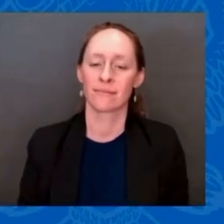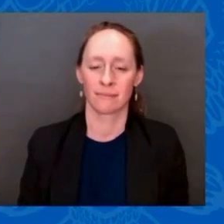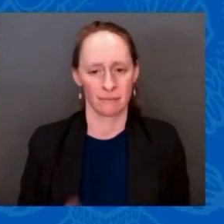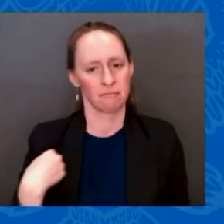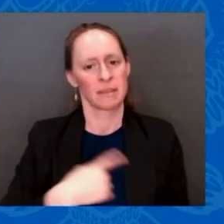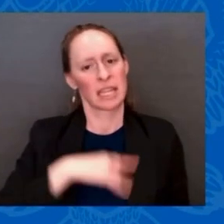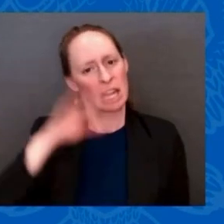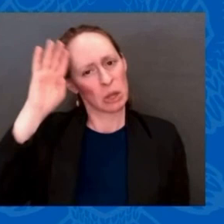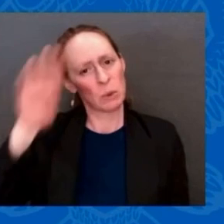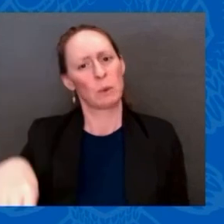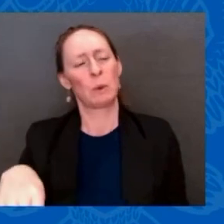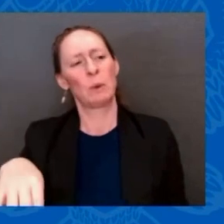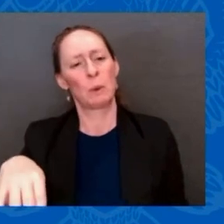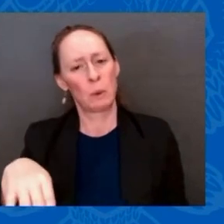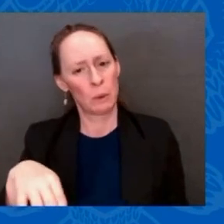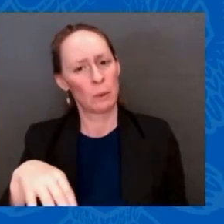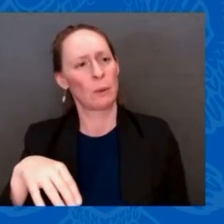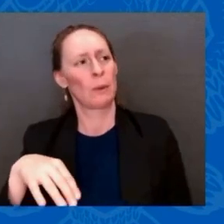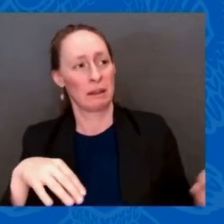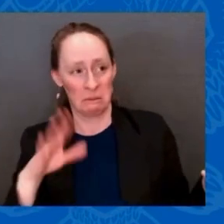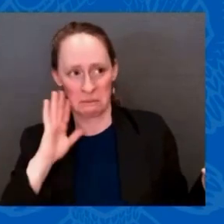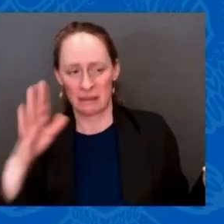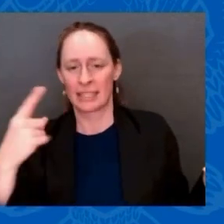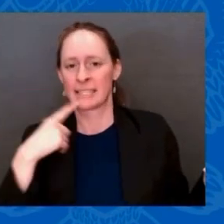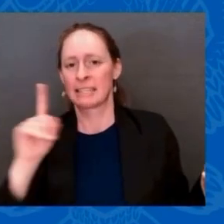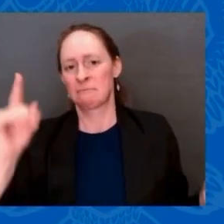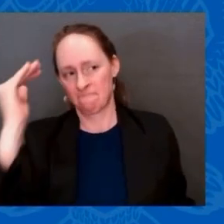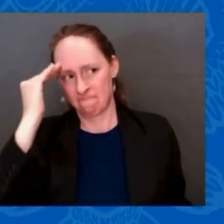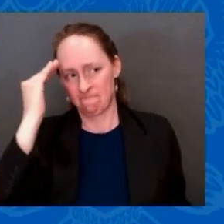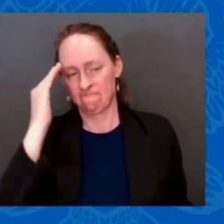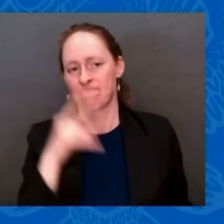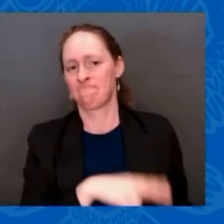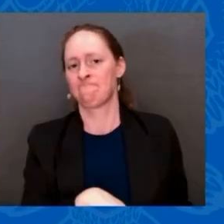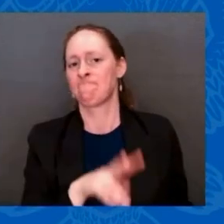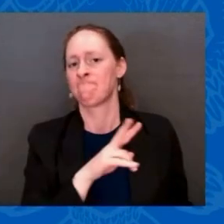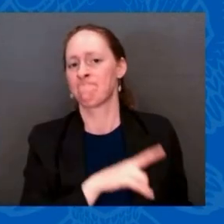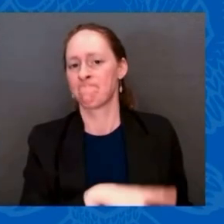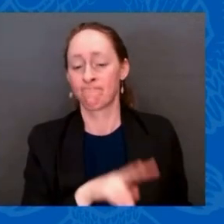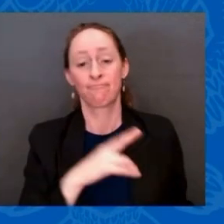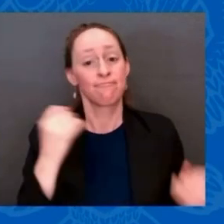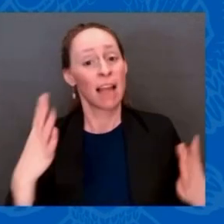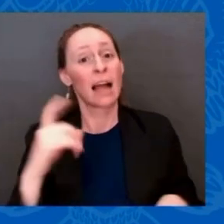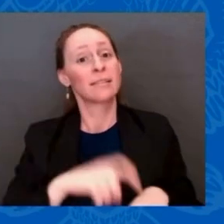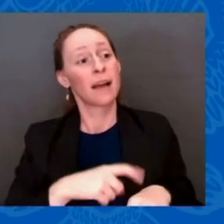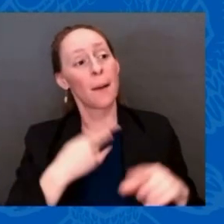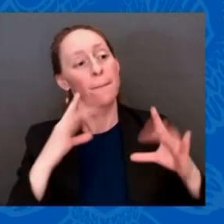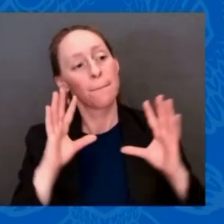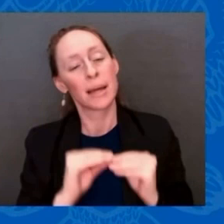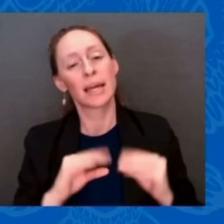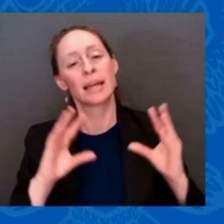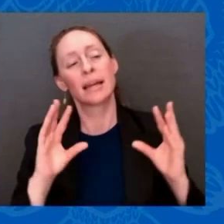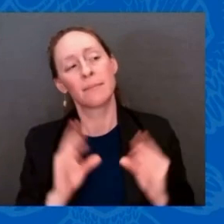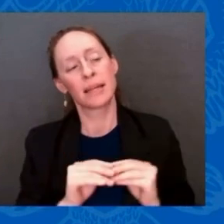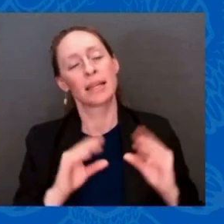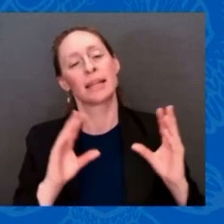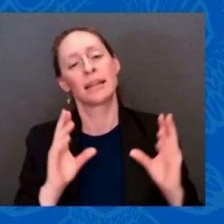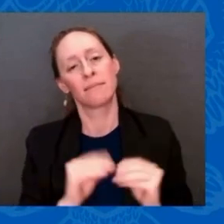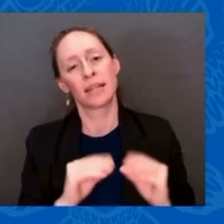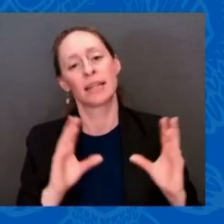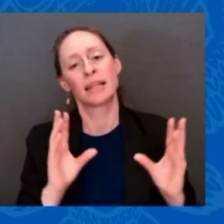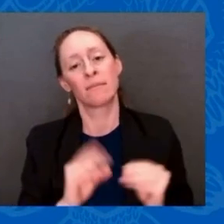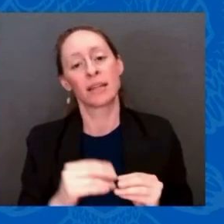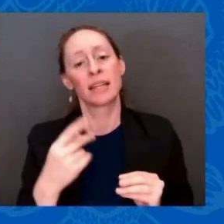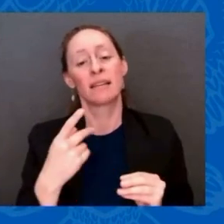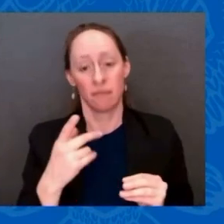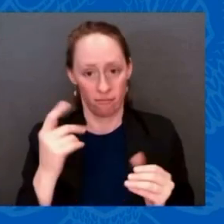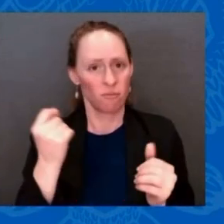with him, but I spent a lot of time with him. I met alone with him, just he and I, and a simultaneous interpreter, 68 times,